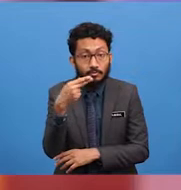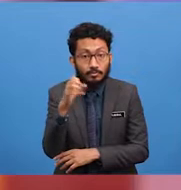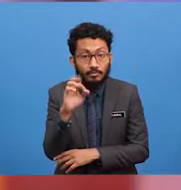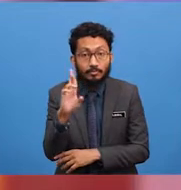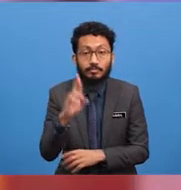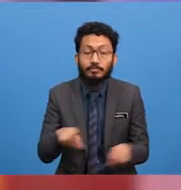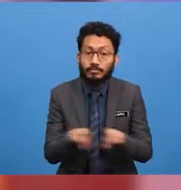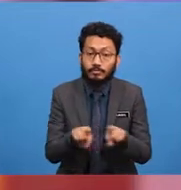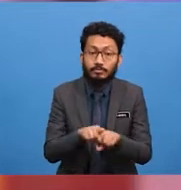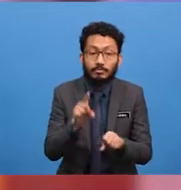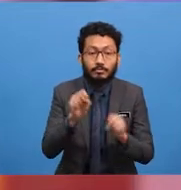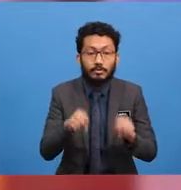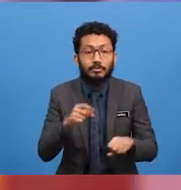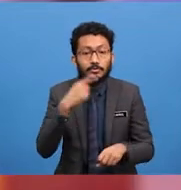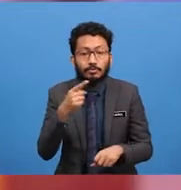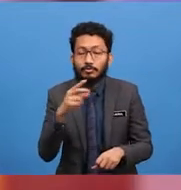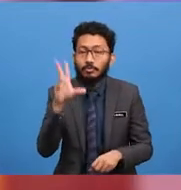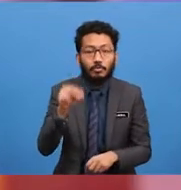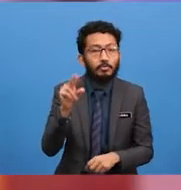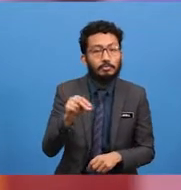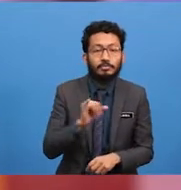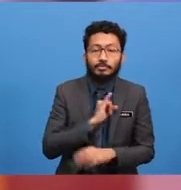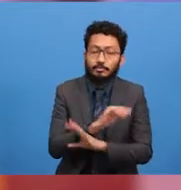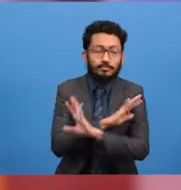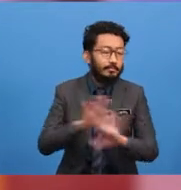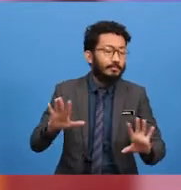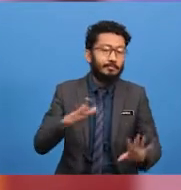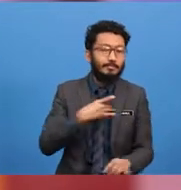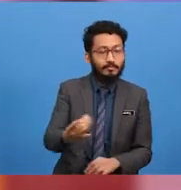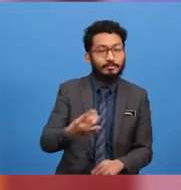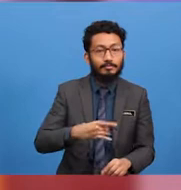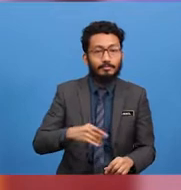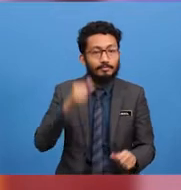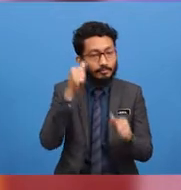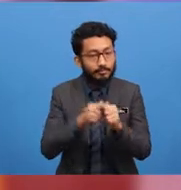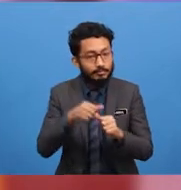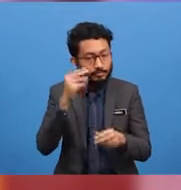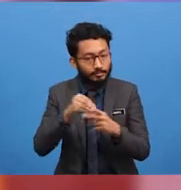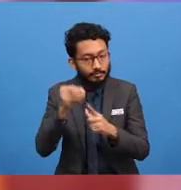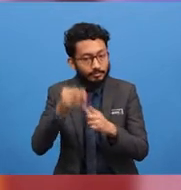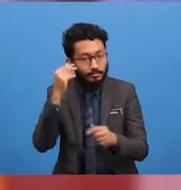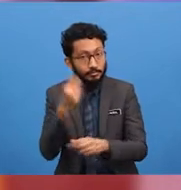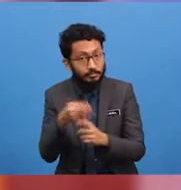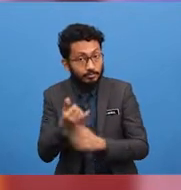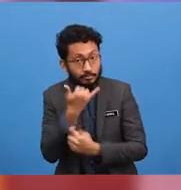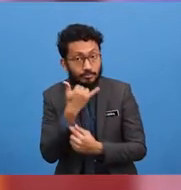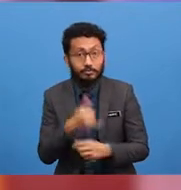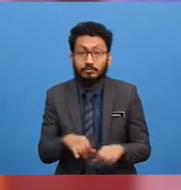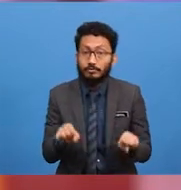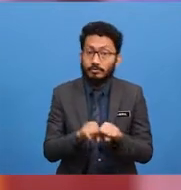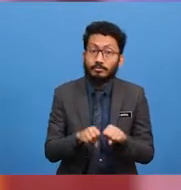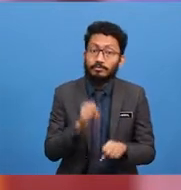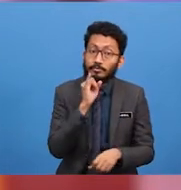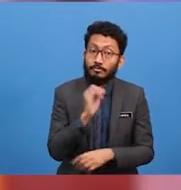don't." Remember, there's no right or wrong answer here. So, it's up to